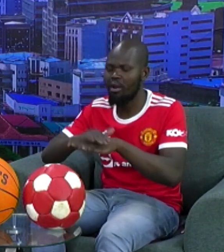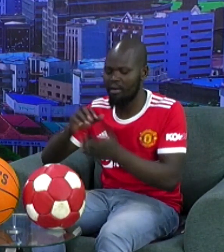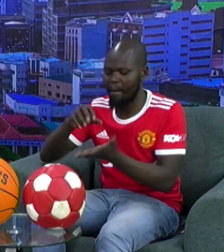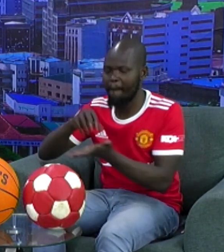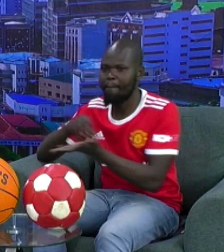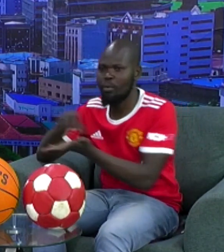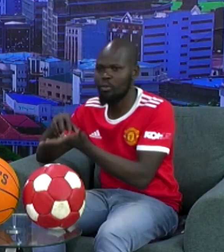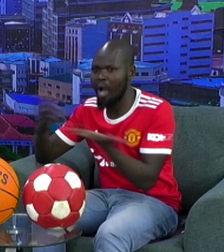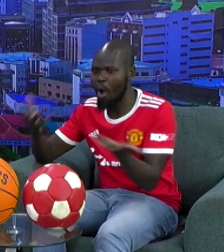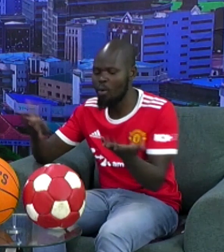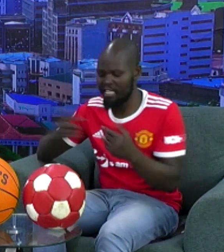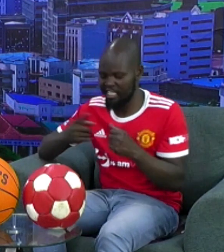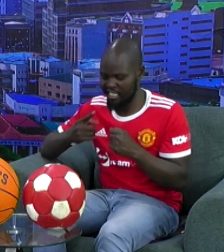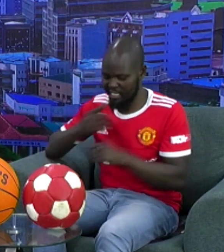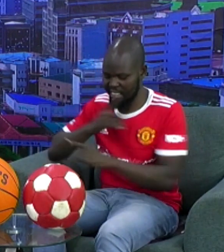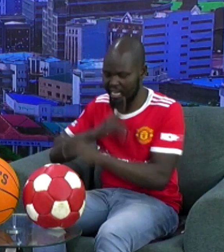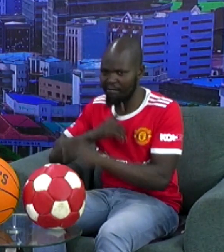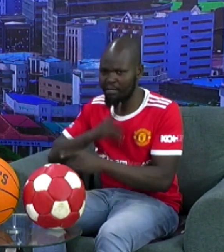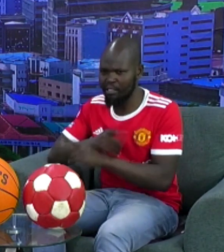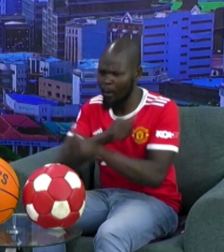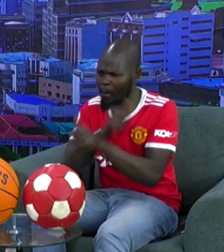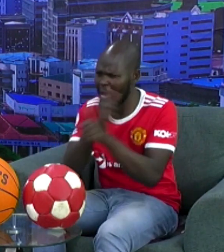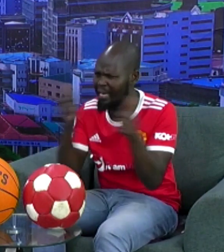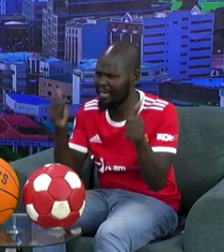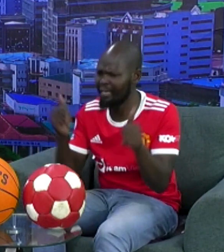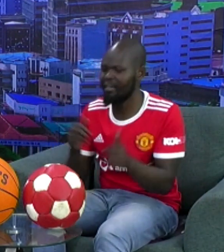Bidco have been there in the KPL. Right.